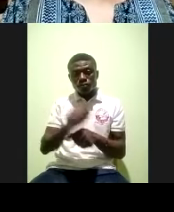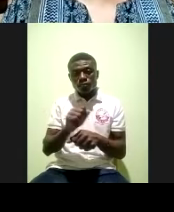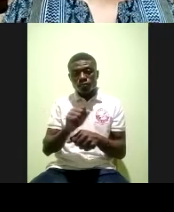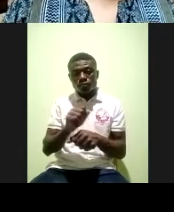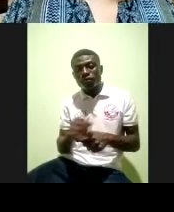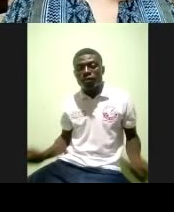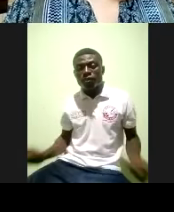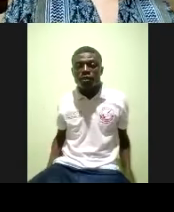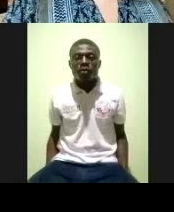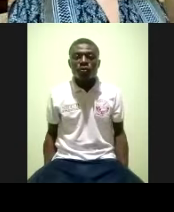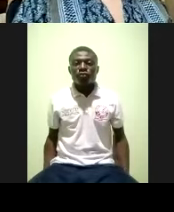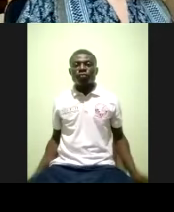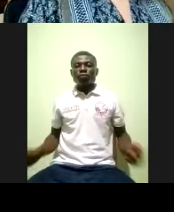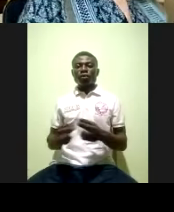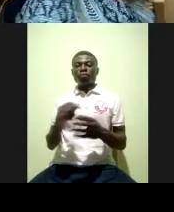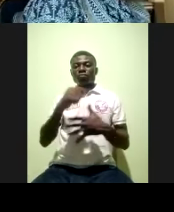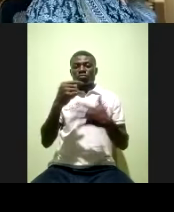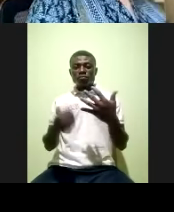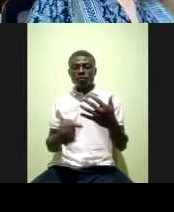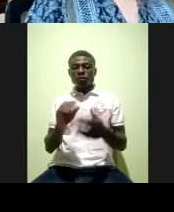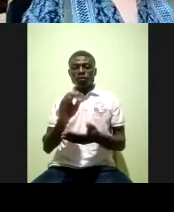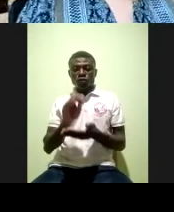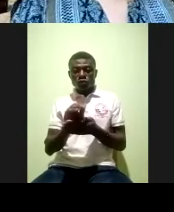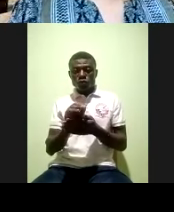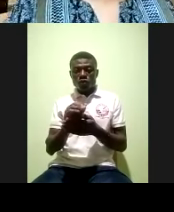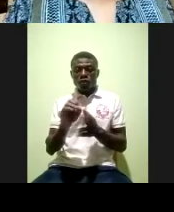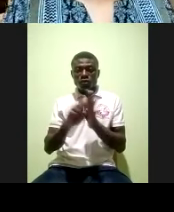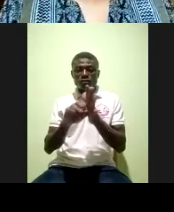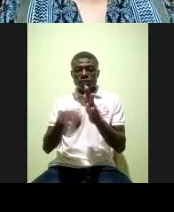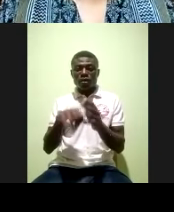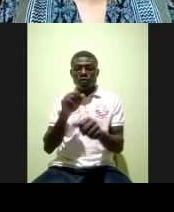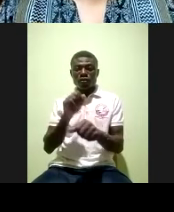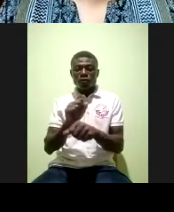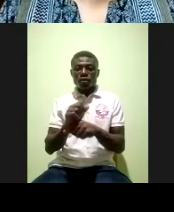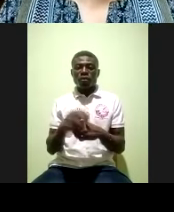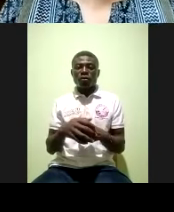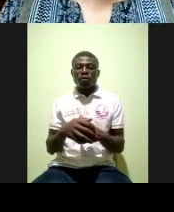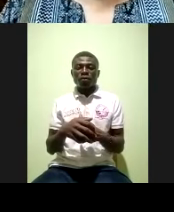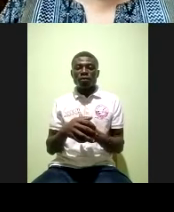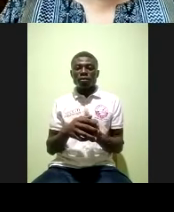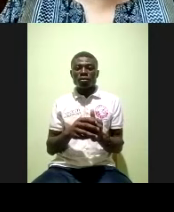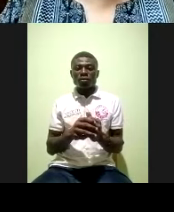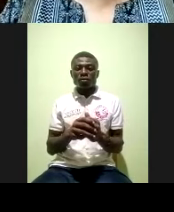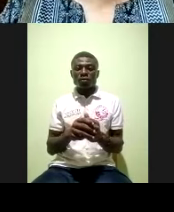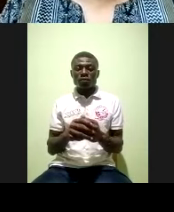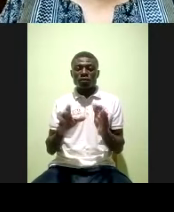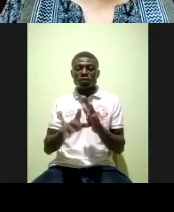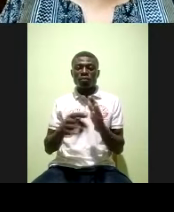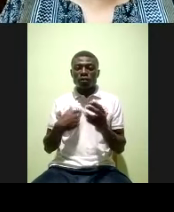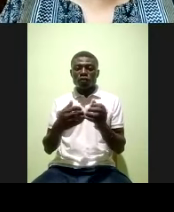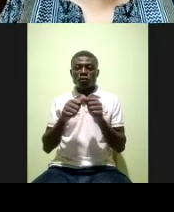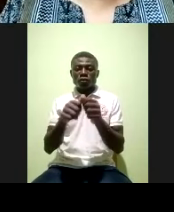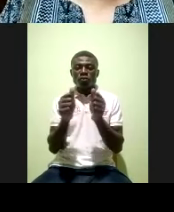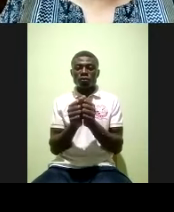there. So these are small examples before I wanted to go ahead